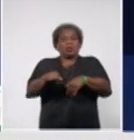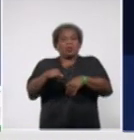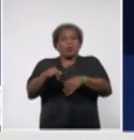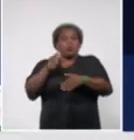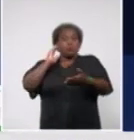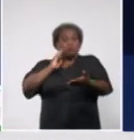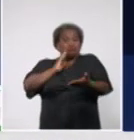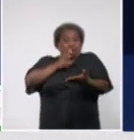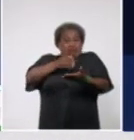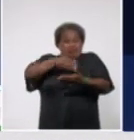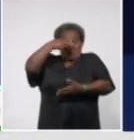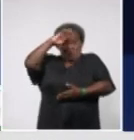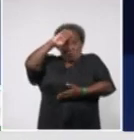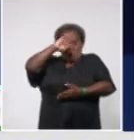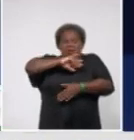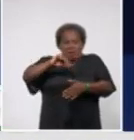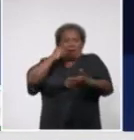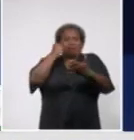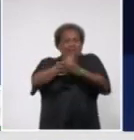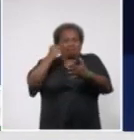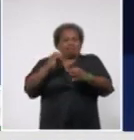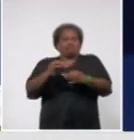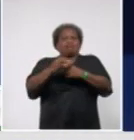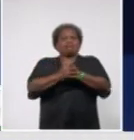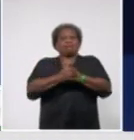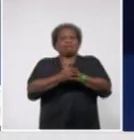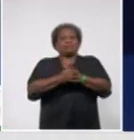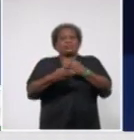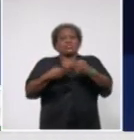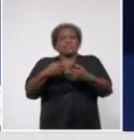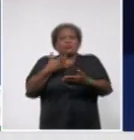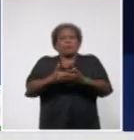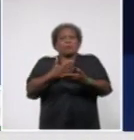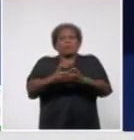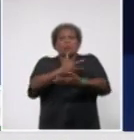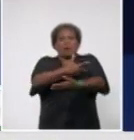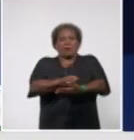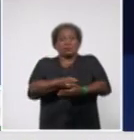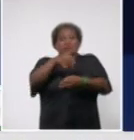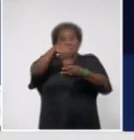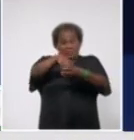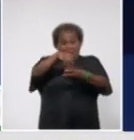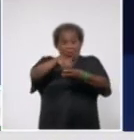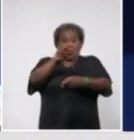representing one imported case. 32, or